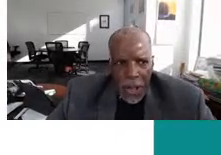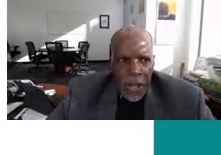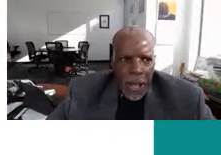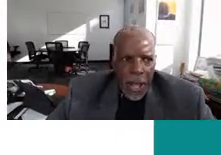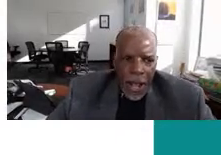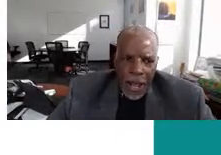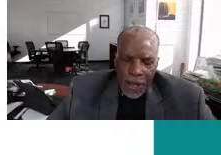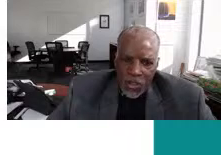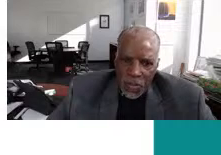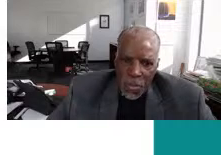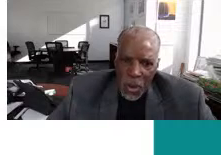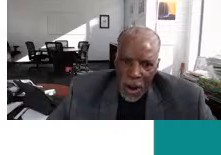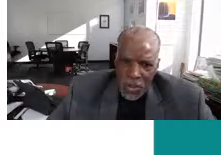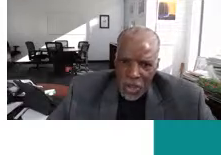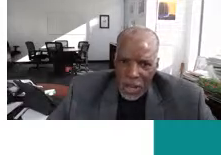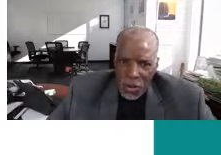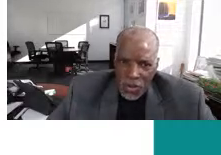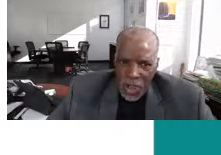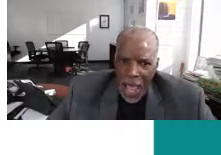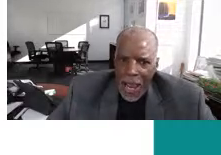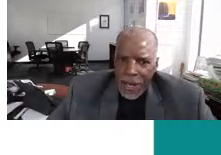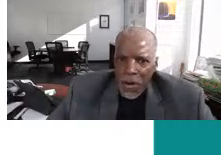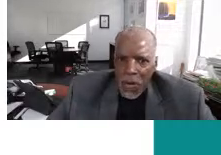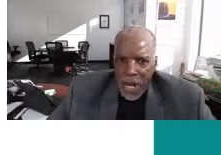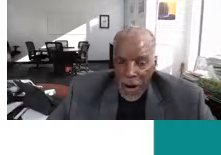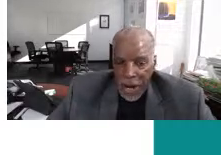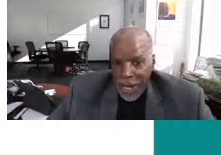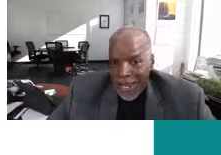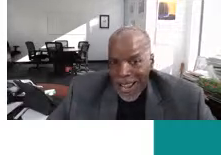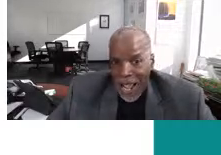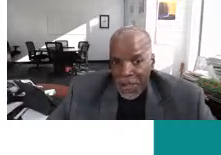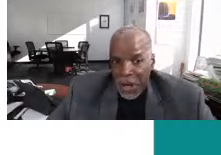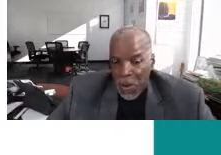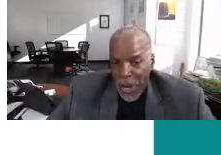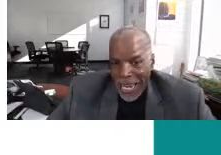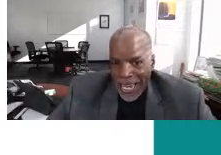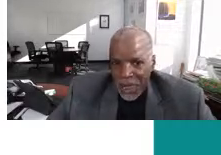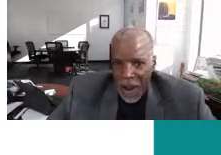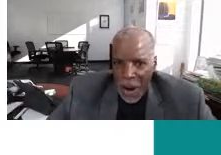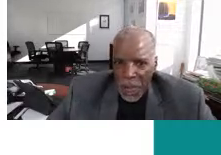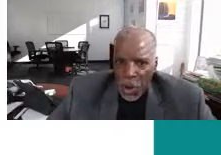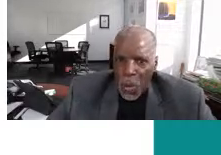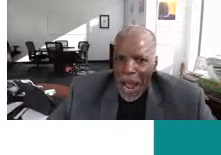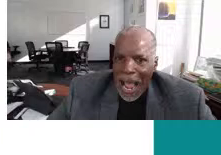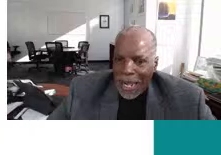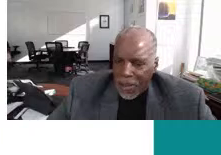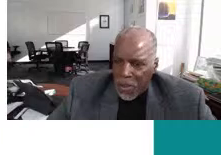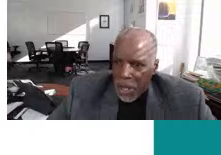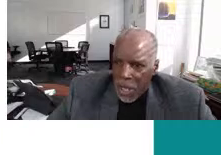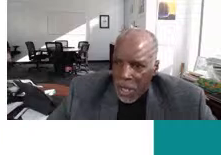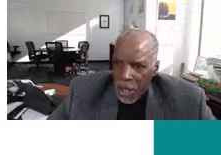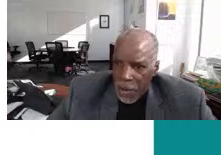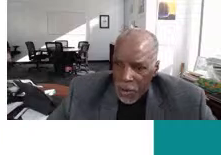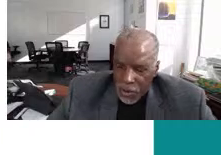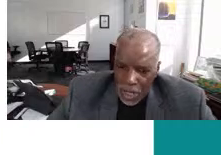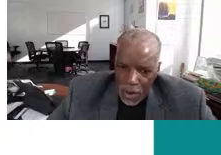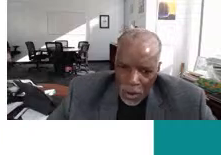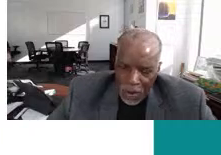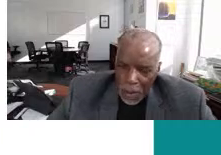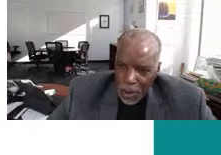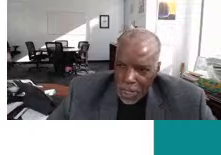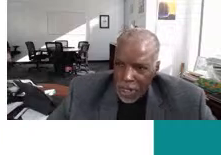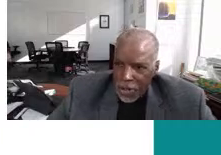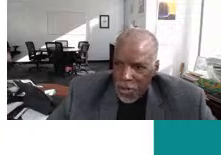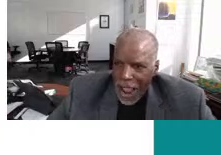our program schedule slide. We are in the green environmental box. Once again,